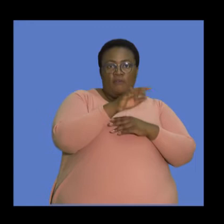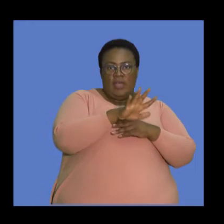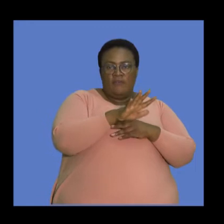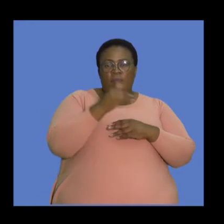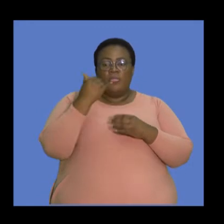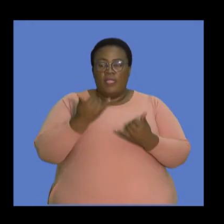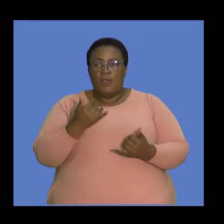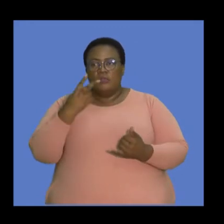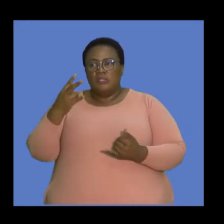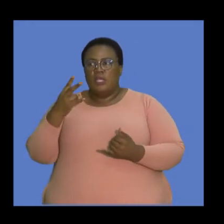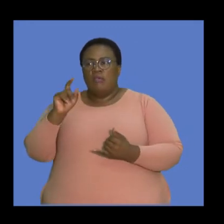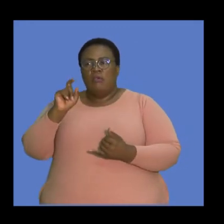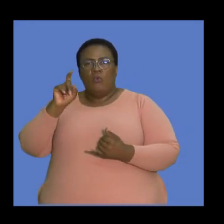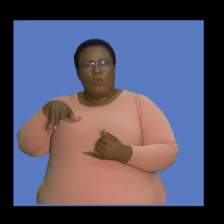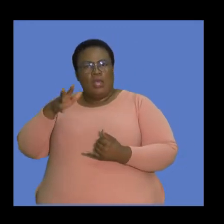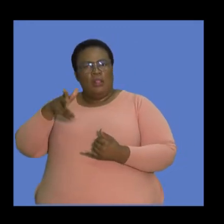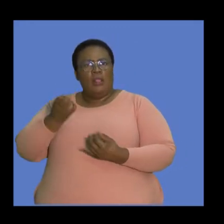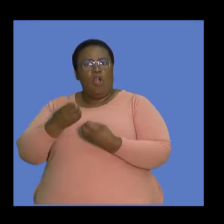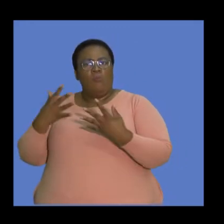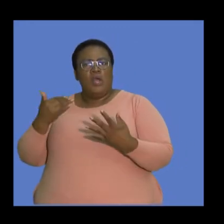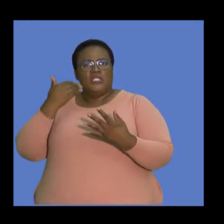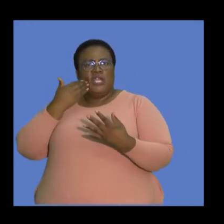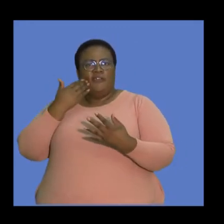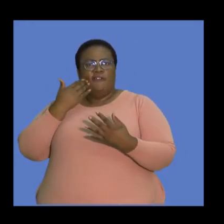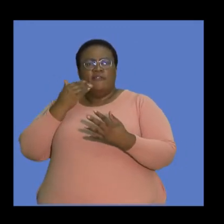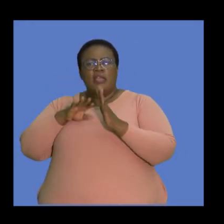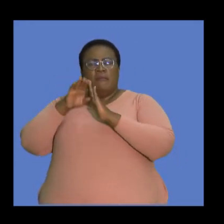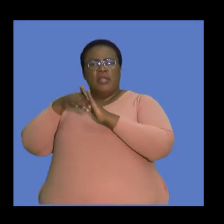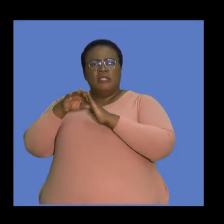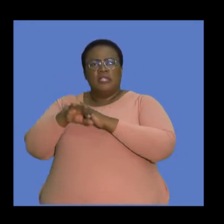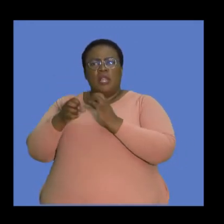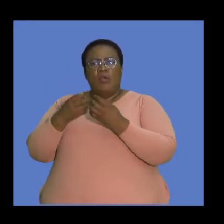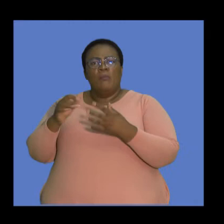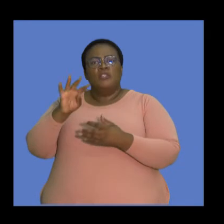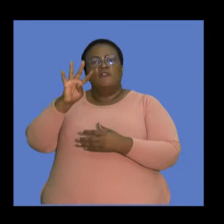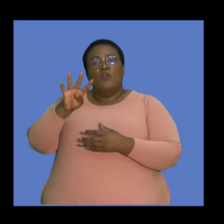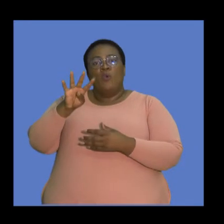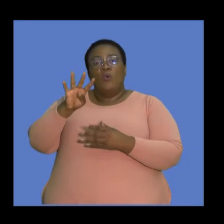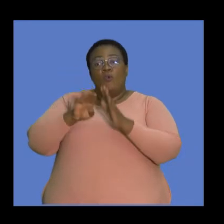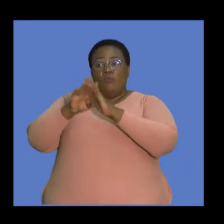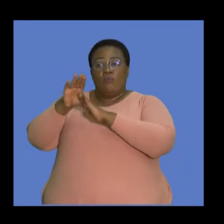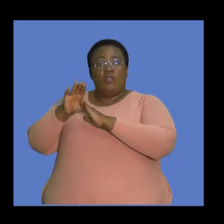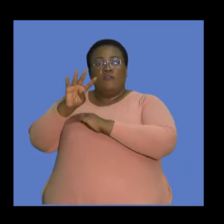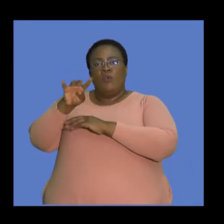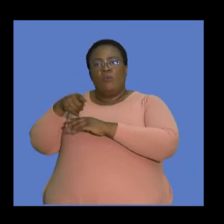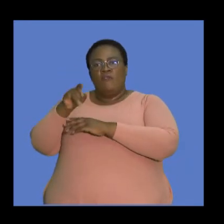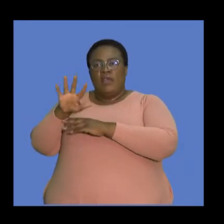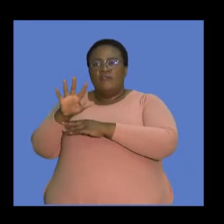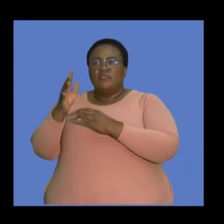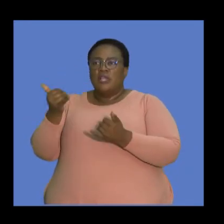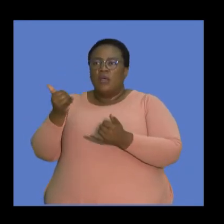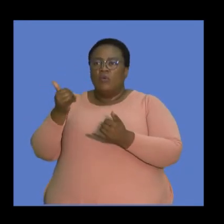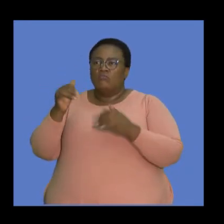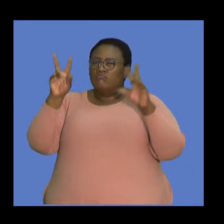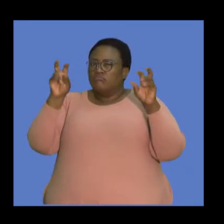at 4.5. Now we looked at how much it will cost if the rate of inflation is at 4.5. Now we're looking